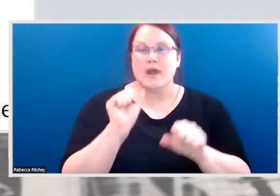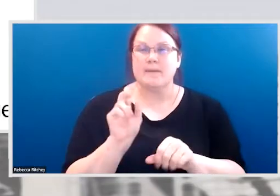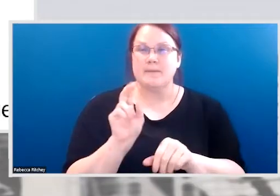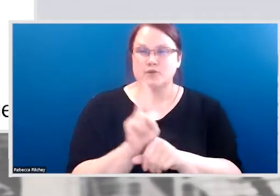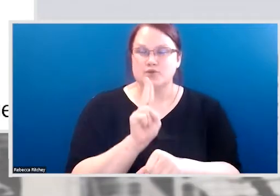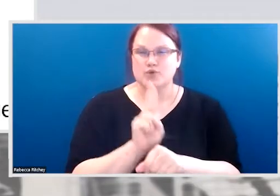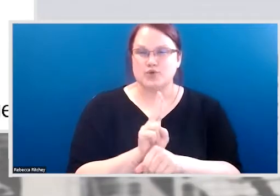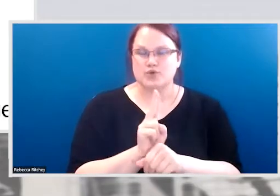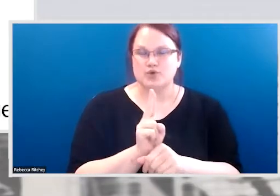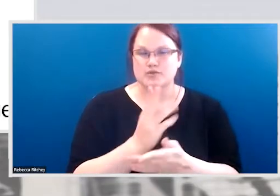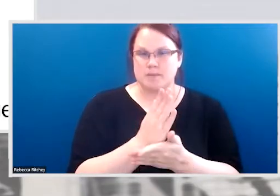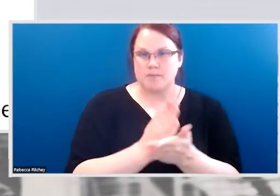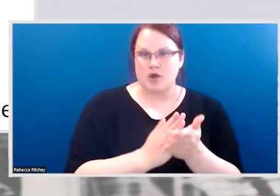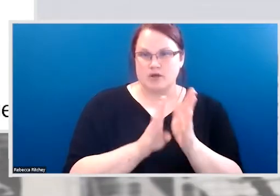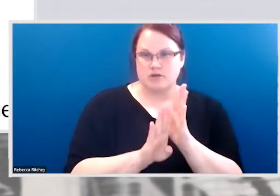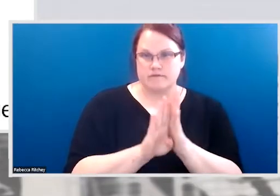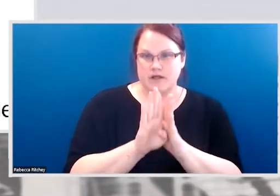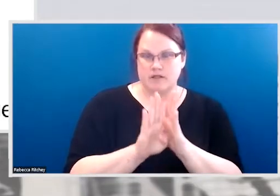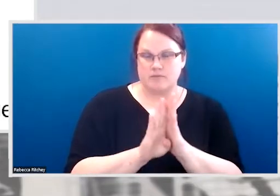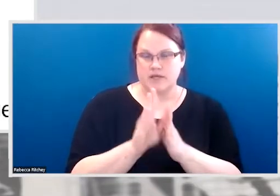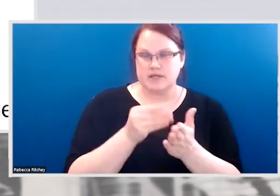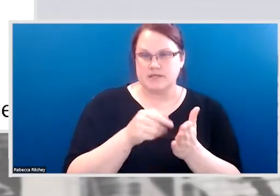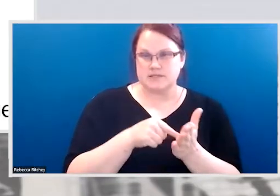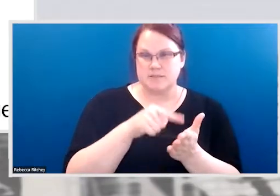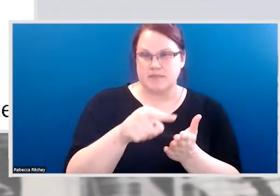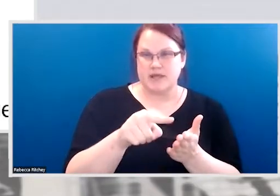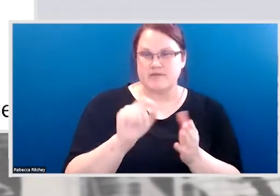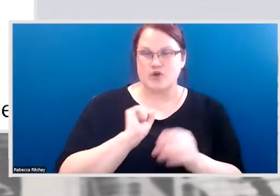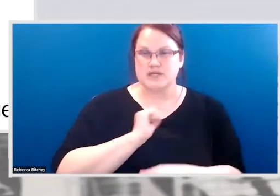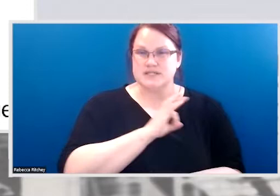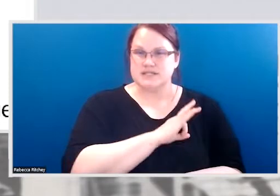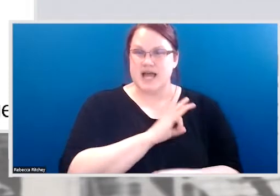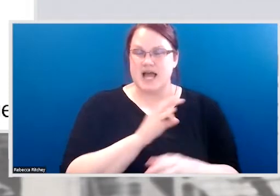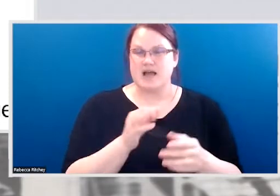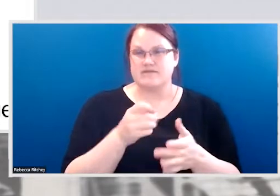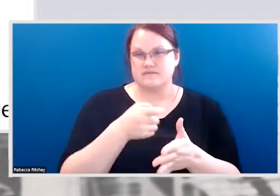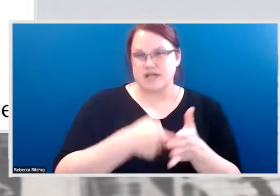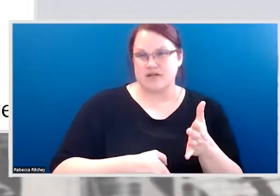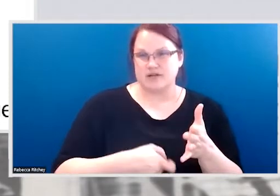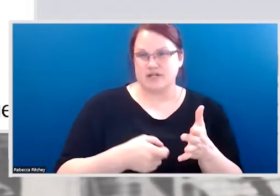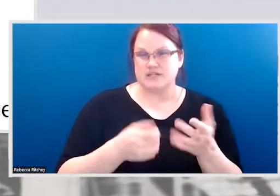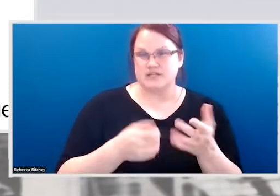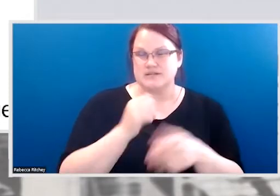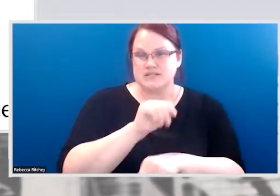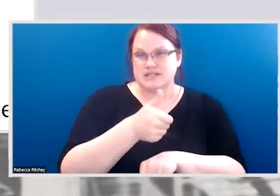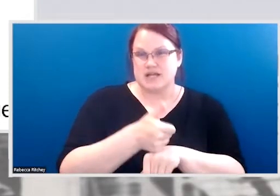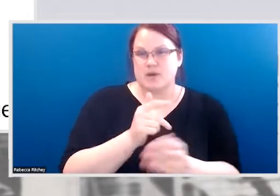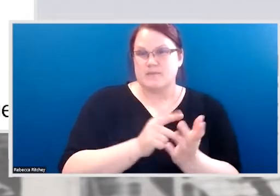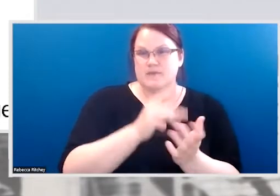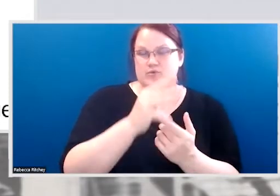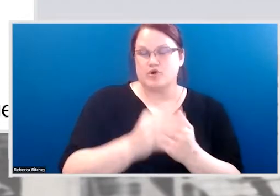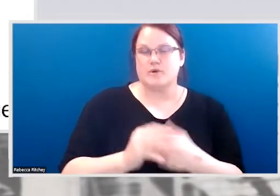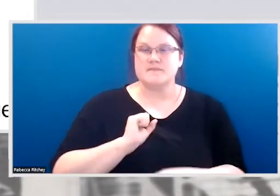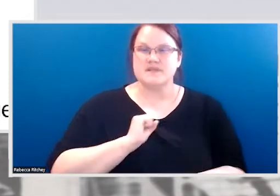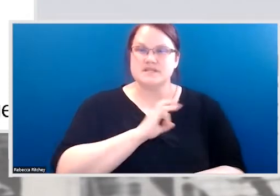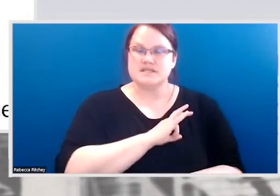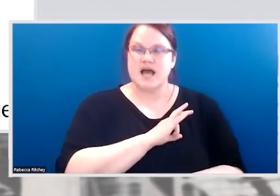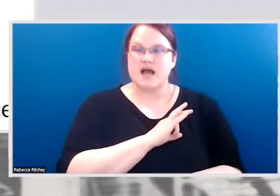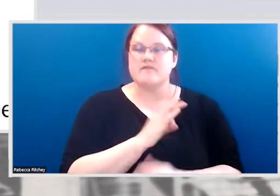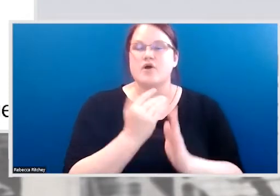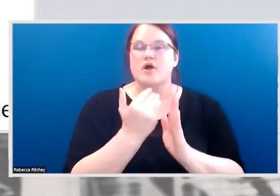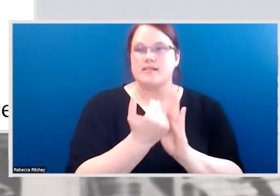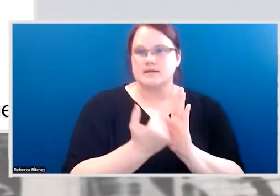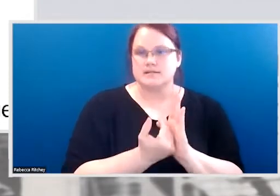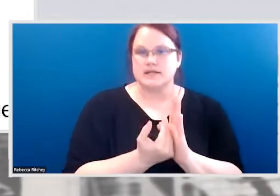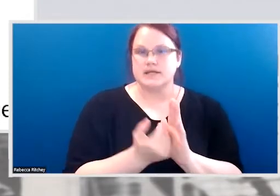community development block grant funds to pay for staff salaries to administer that program. So those staff positions are listed in the